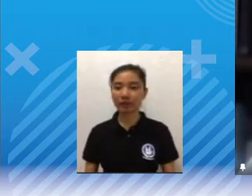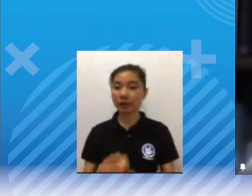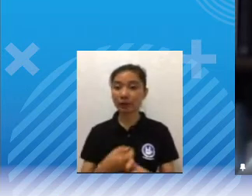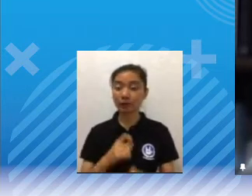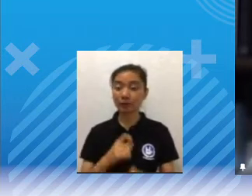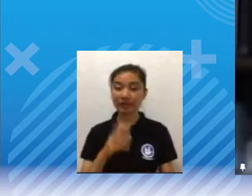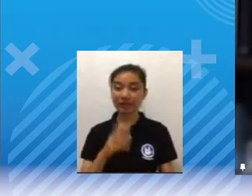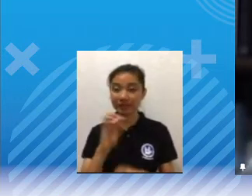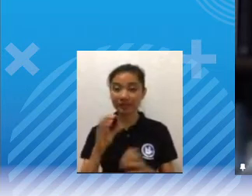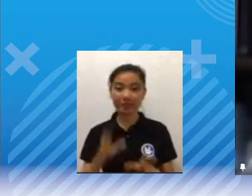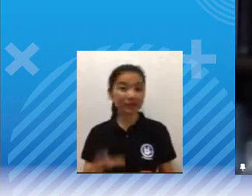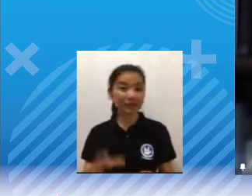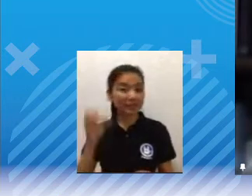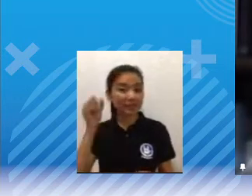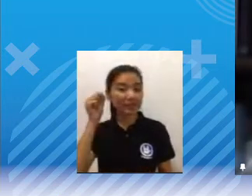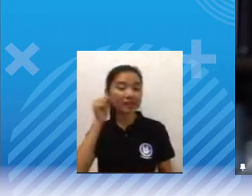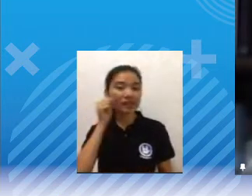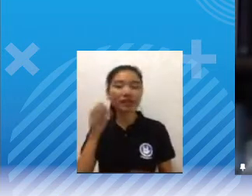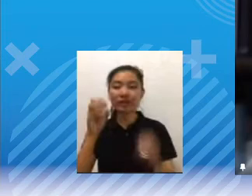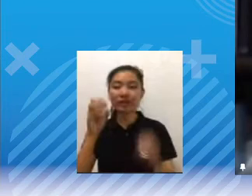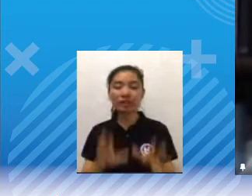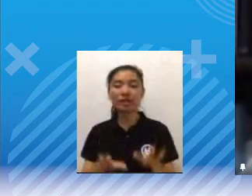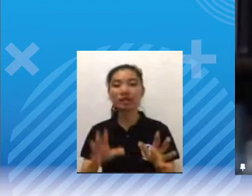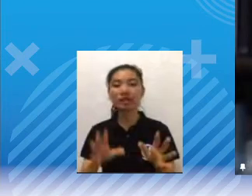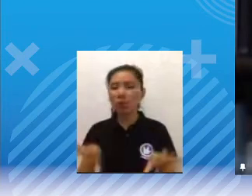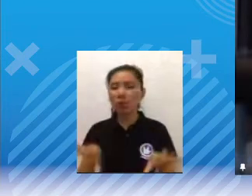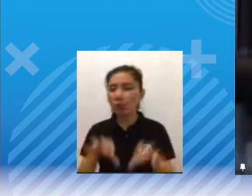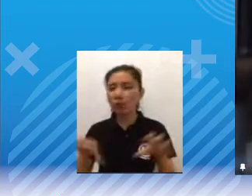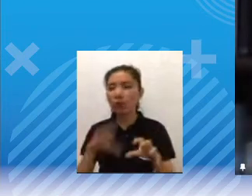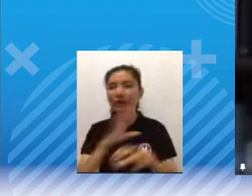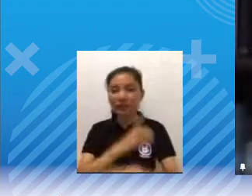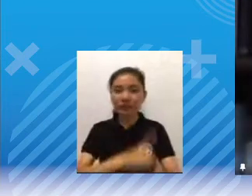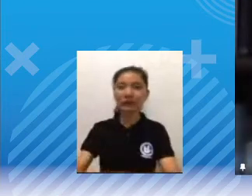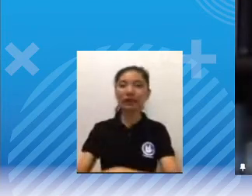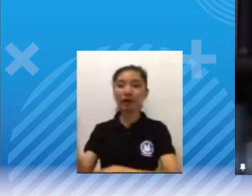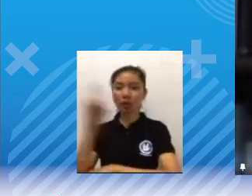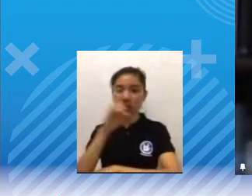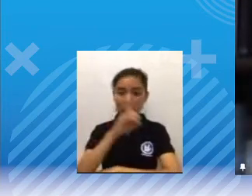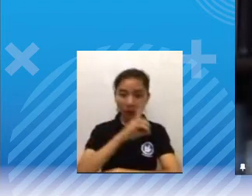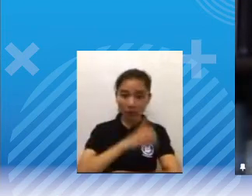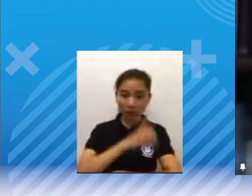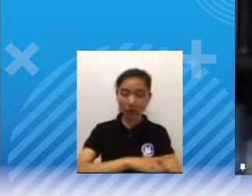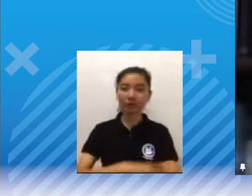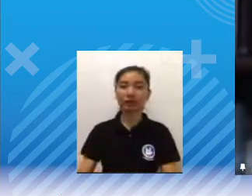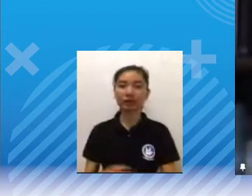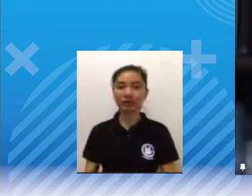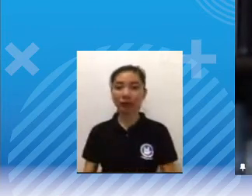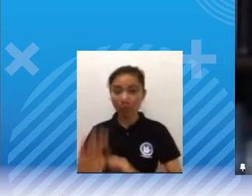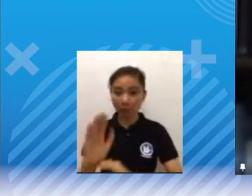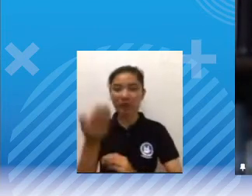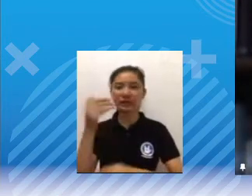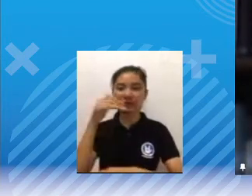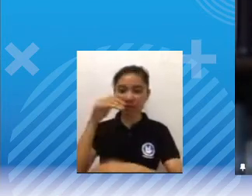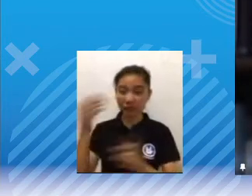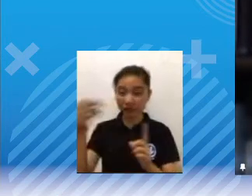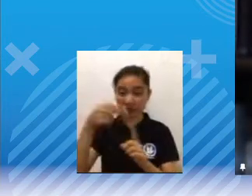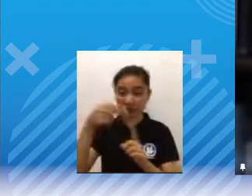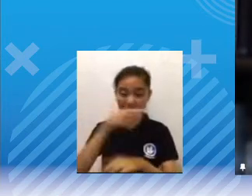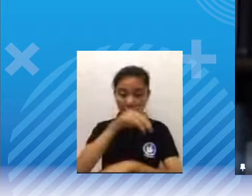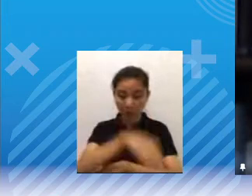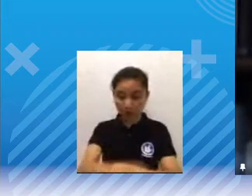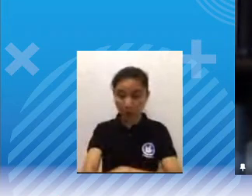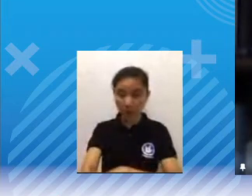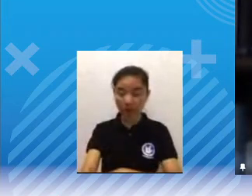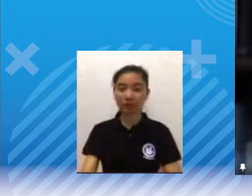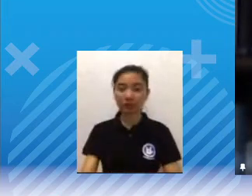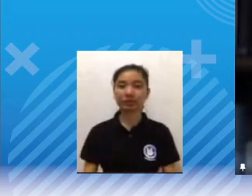Teachers are working day and night. I give my salute to them. And kami rin po, we give our salute to teachers. So, yan po. That's it po for